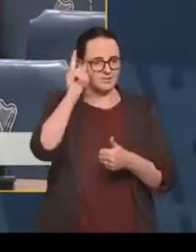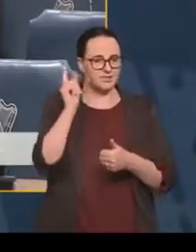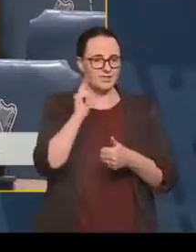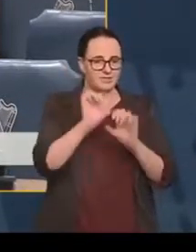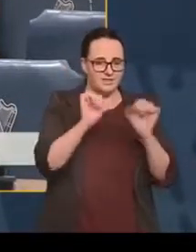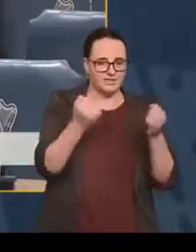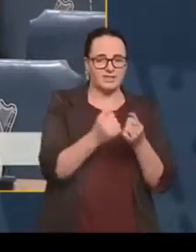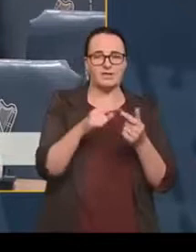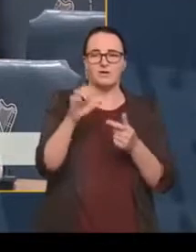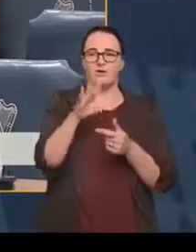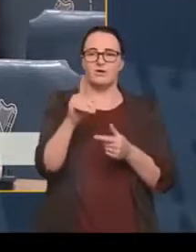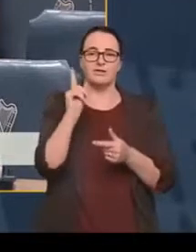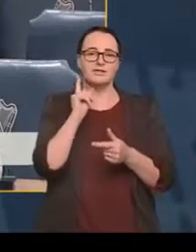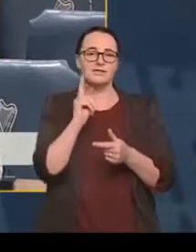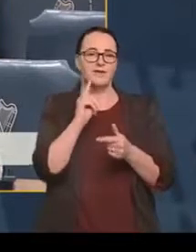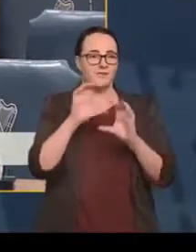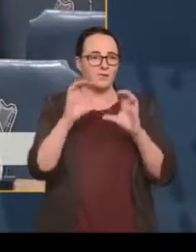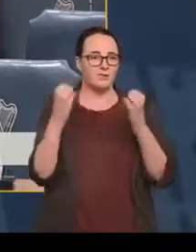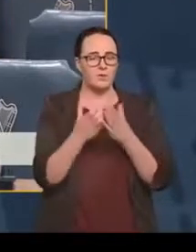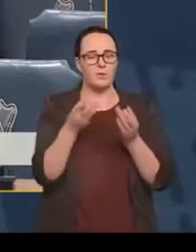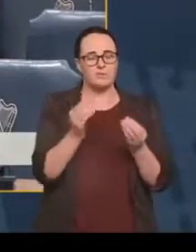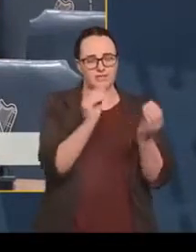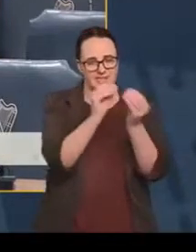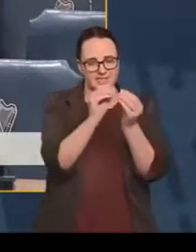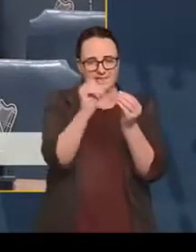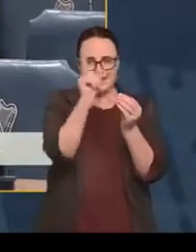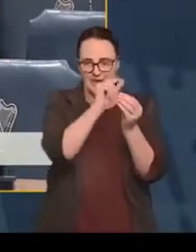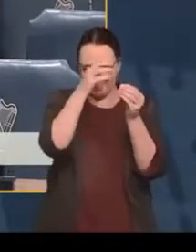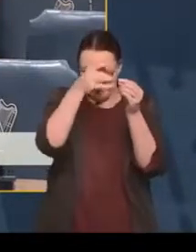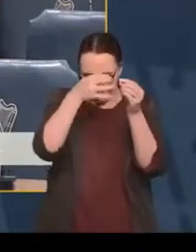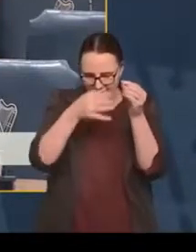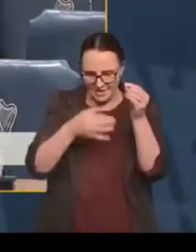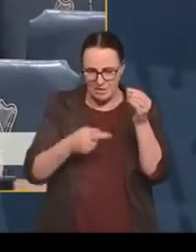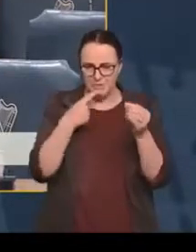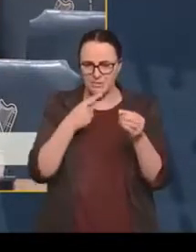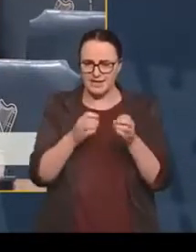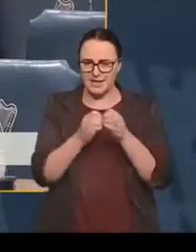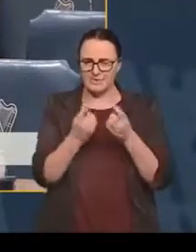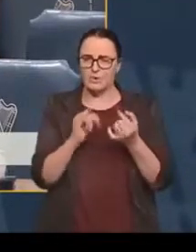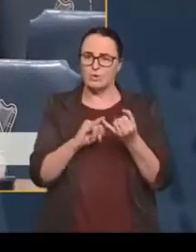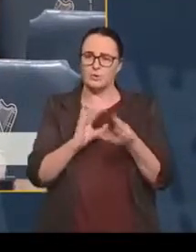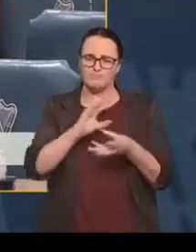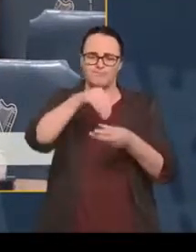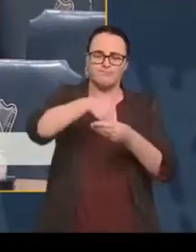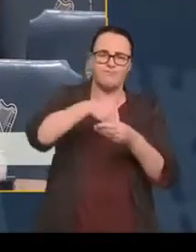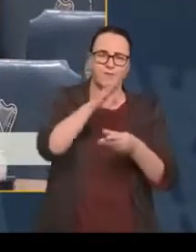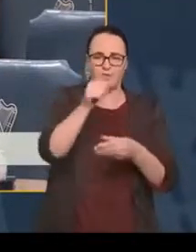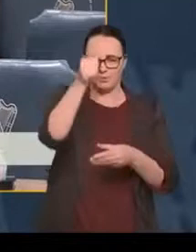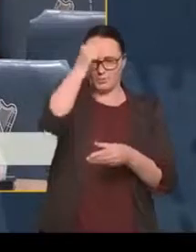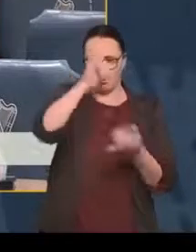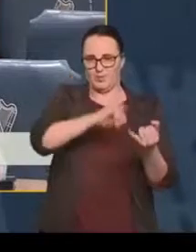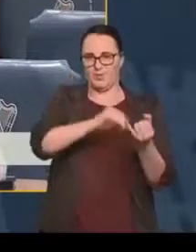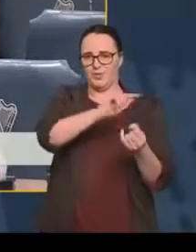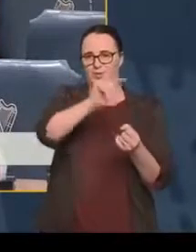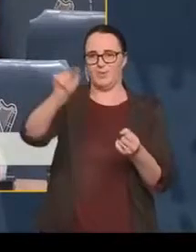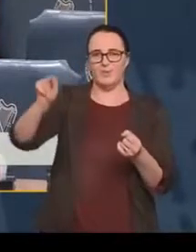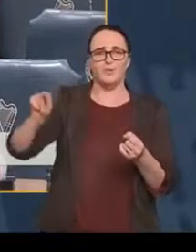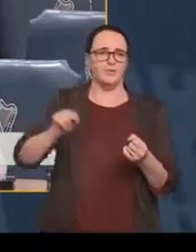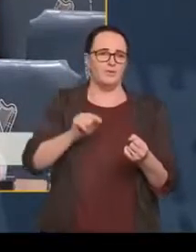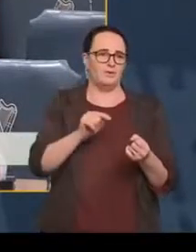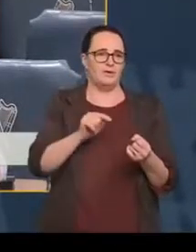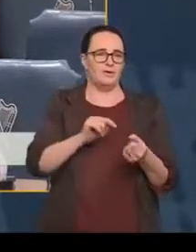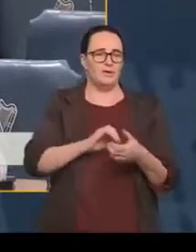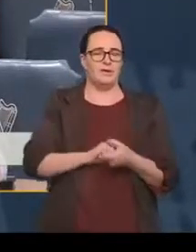Irish Deaf Society, the Cork Deaf community, and we won't name names, but all who are involved in the bill know who they are. It